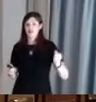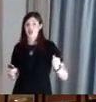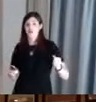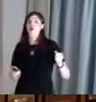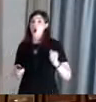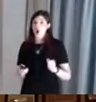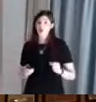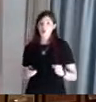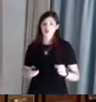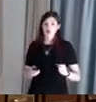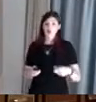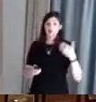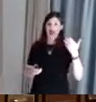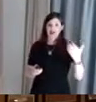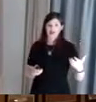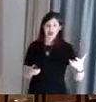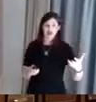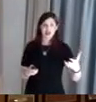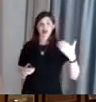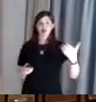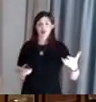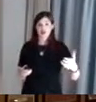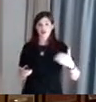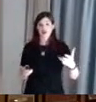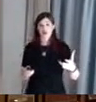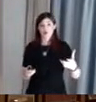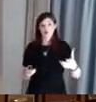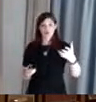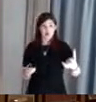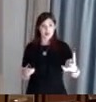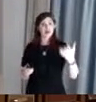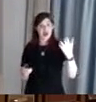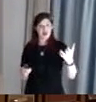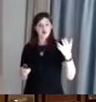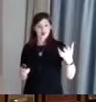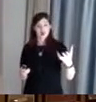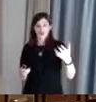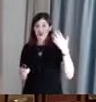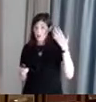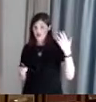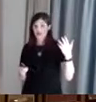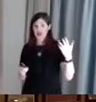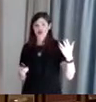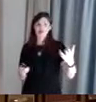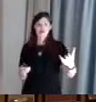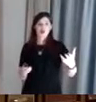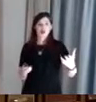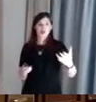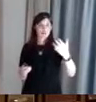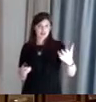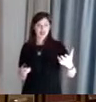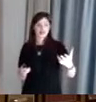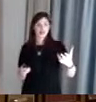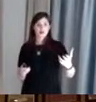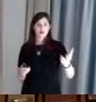for example, hospitals, where that data, those documents, those computers are running life critical, life and death situations